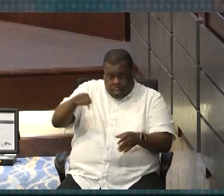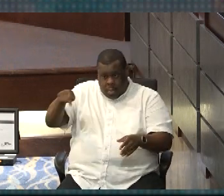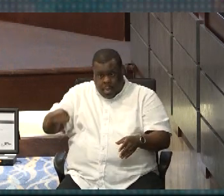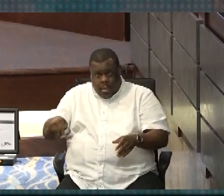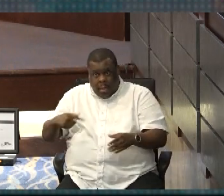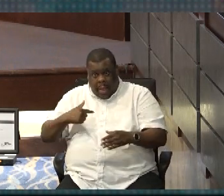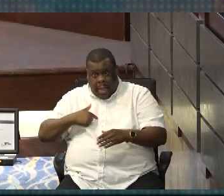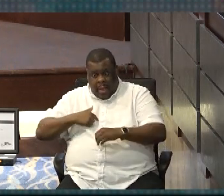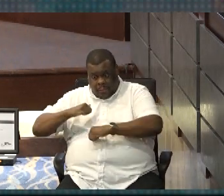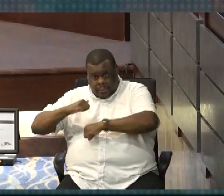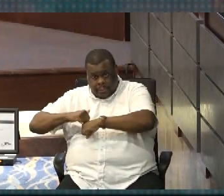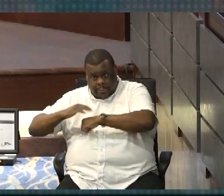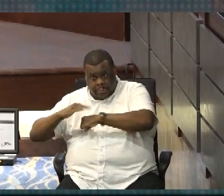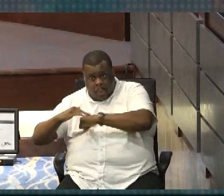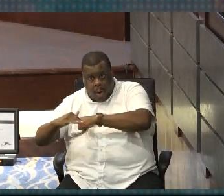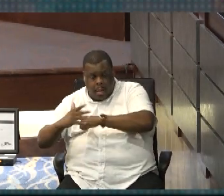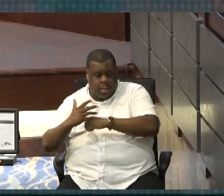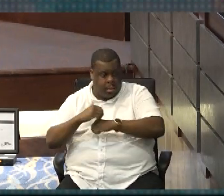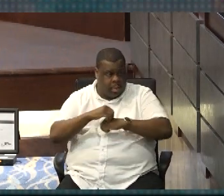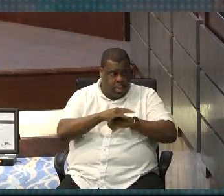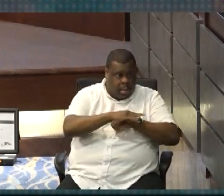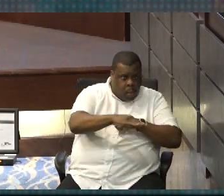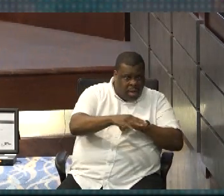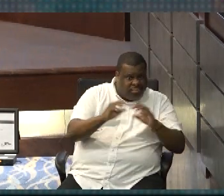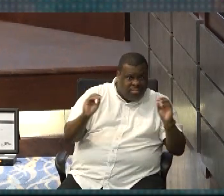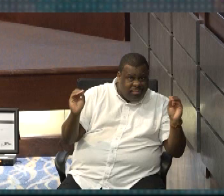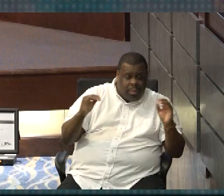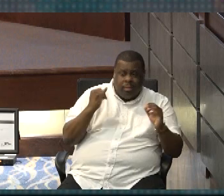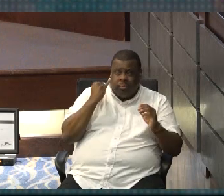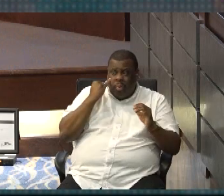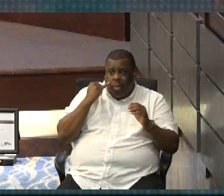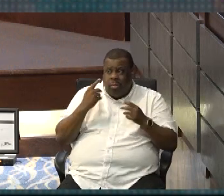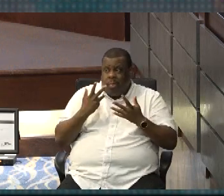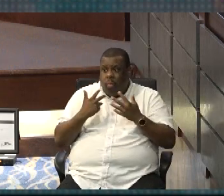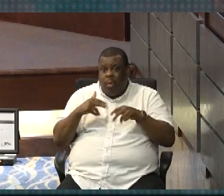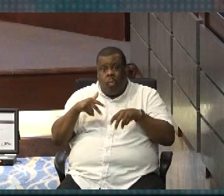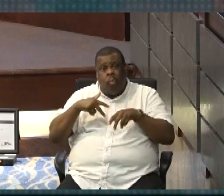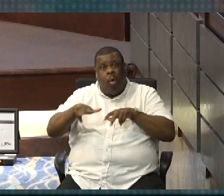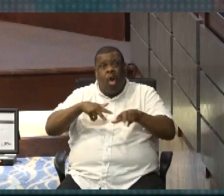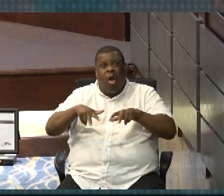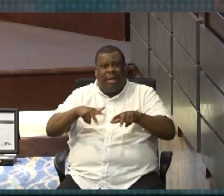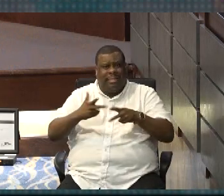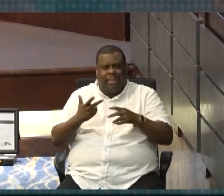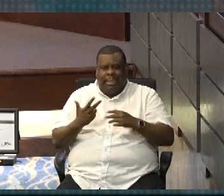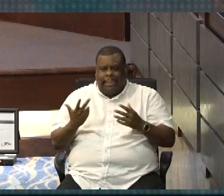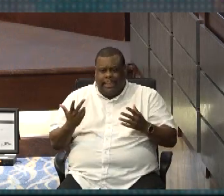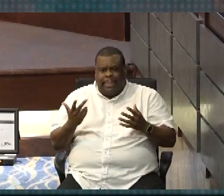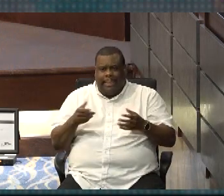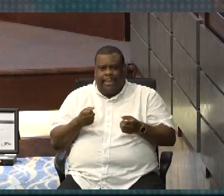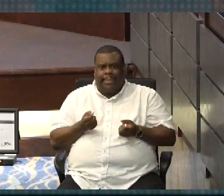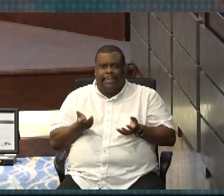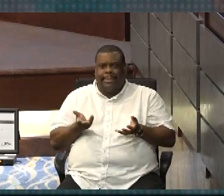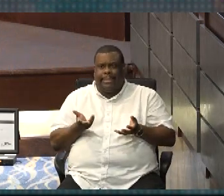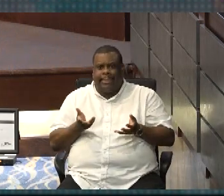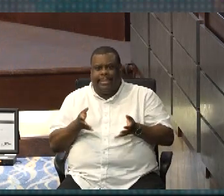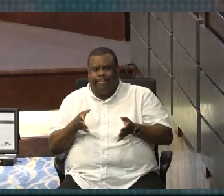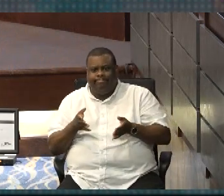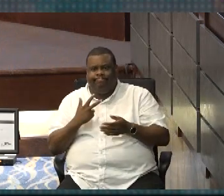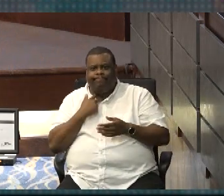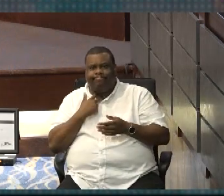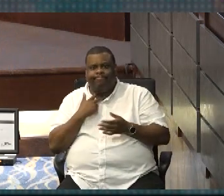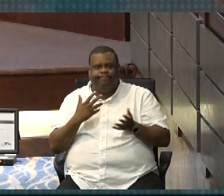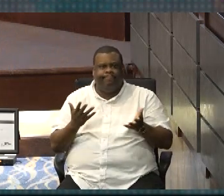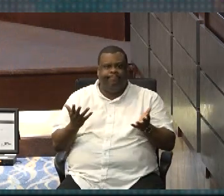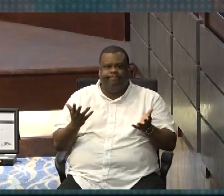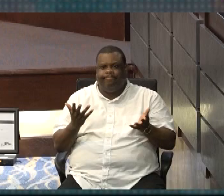to walk or bicycle or push a stroller with children, particularly when the garbage truck is in the area. So these are things